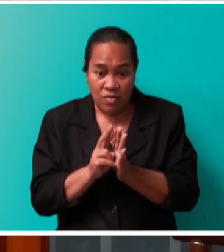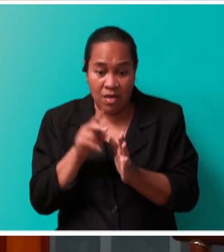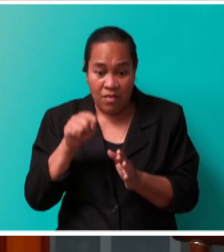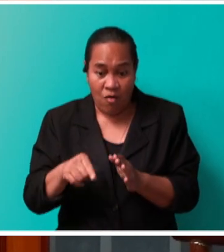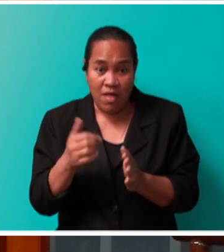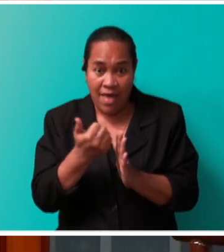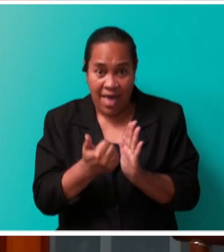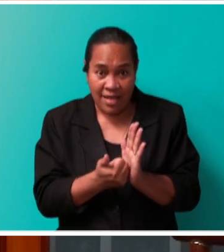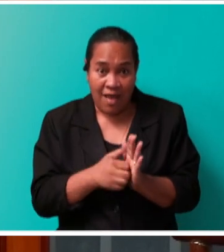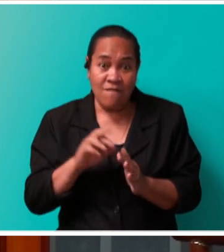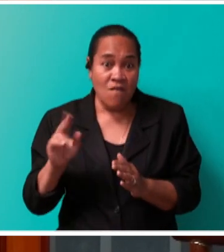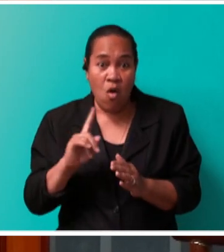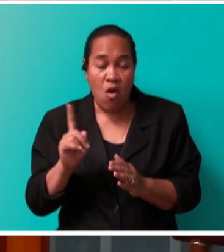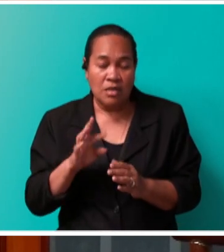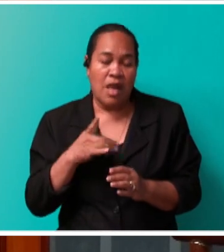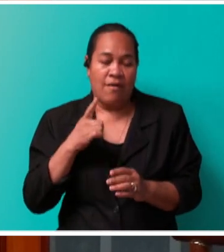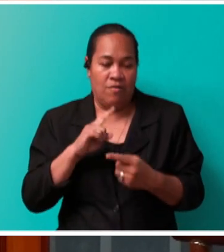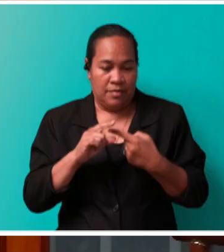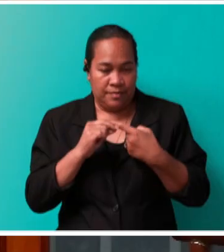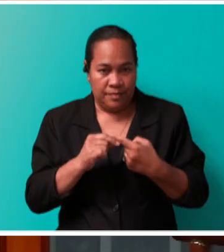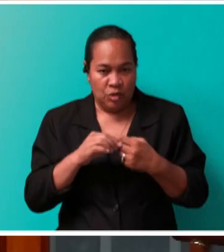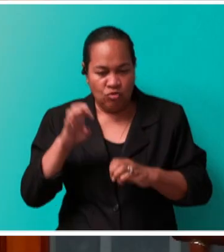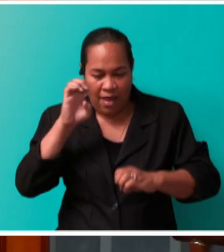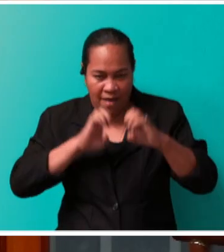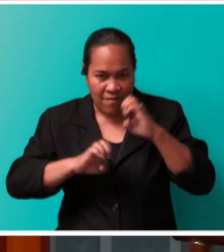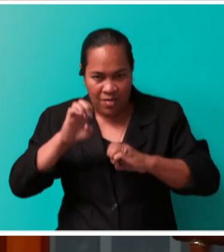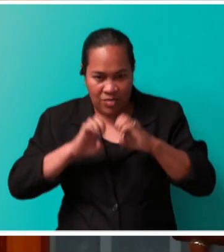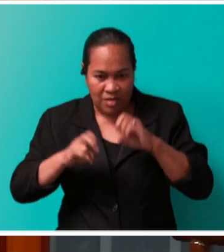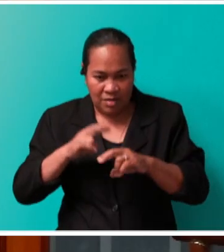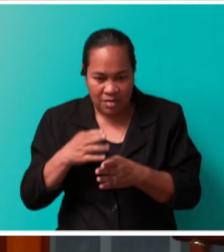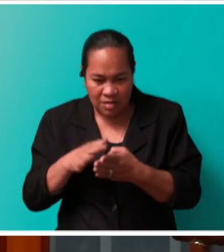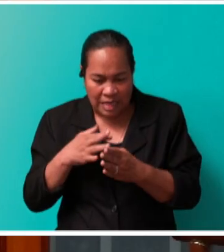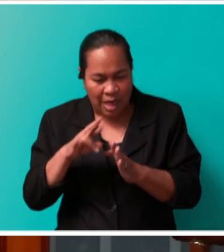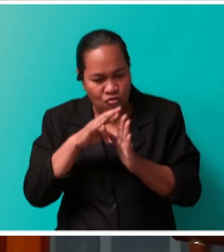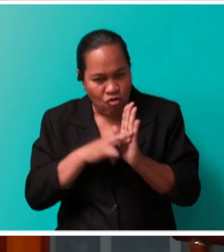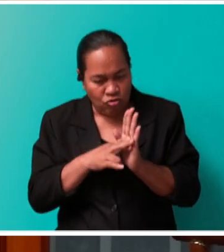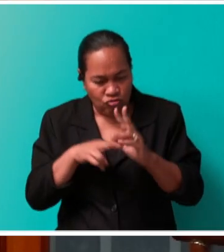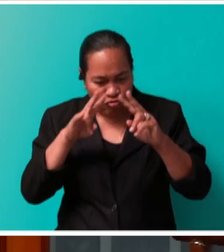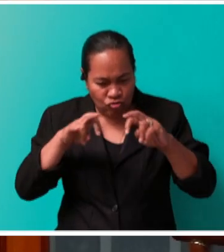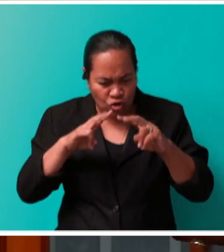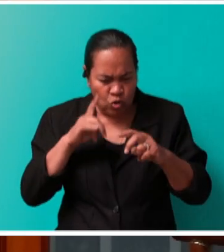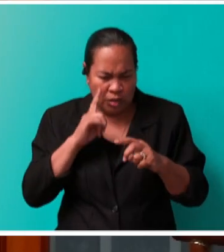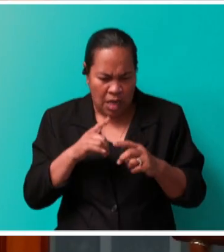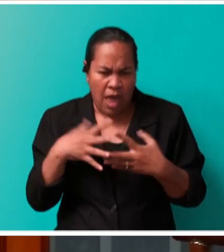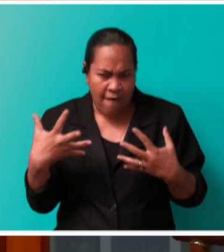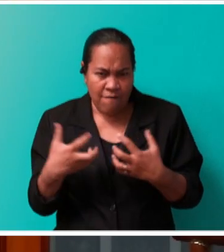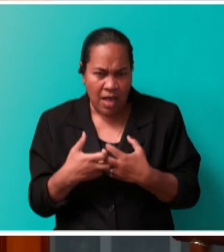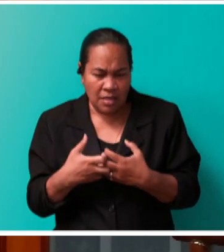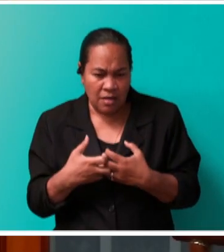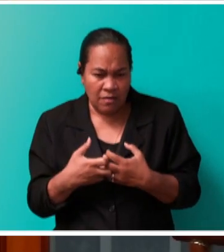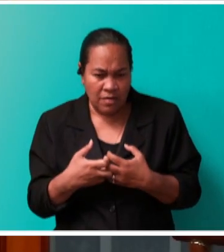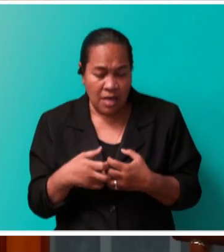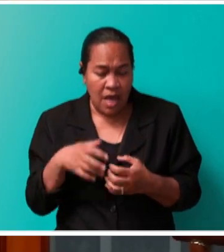follows. Evaluate the current FNPF legislation in terms of the effectiveness of the current scheme